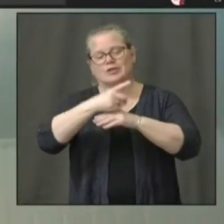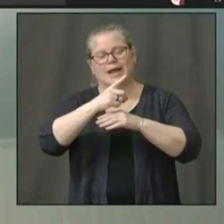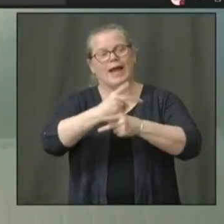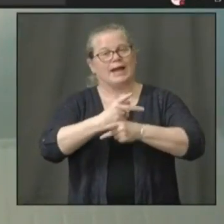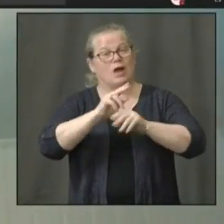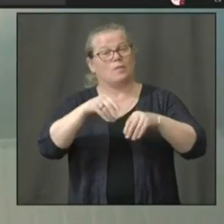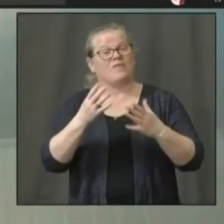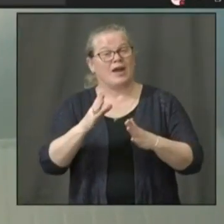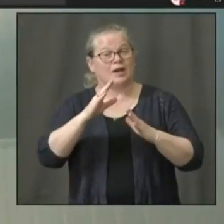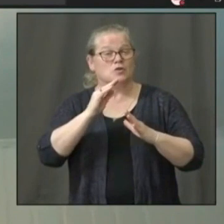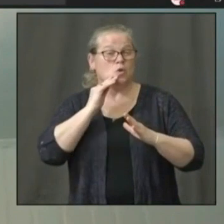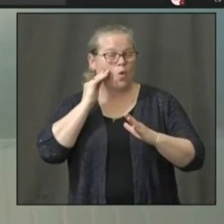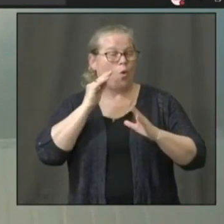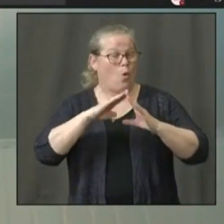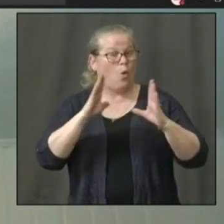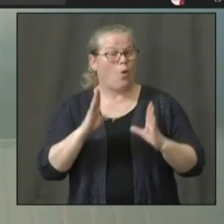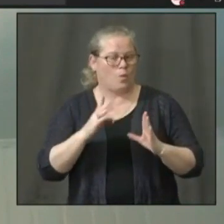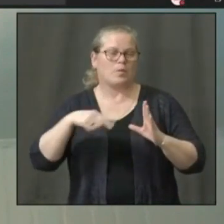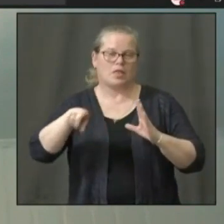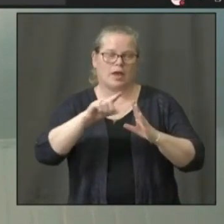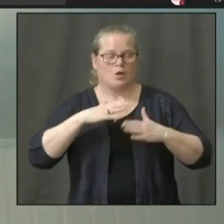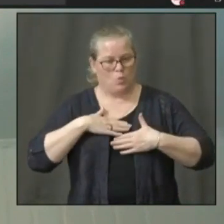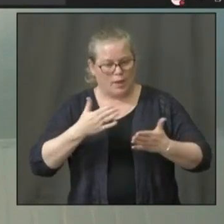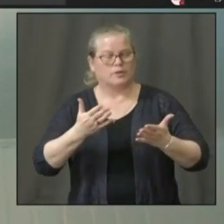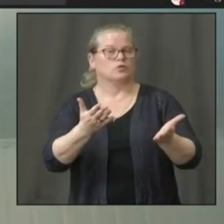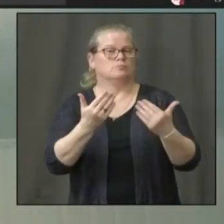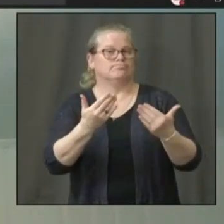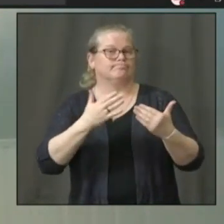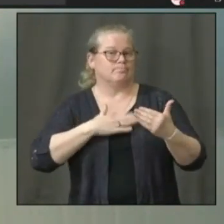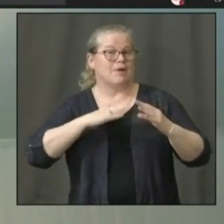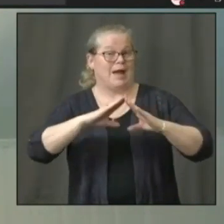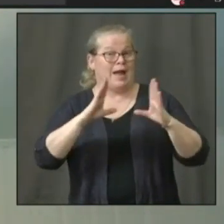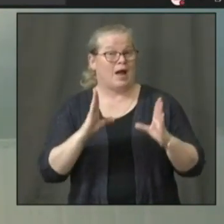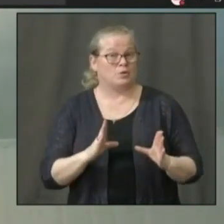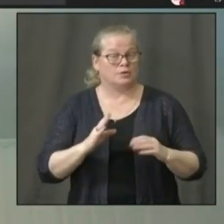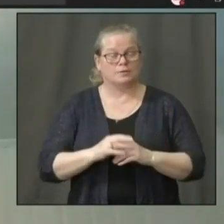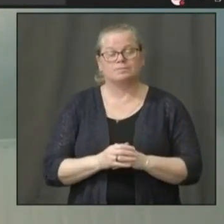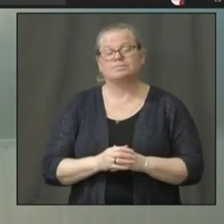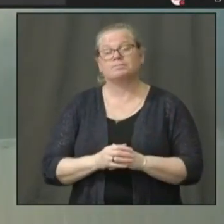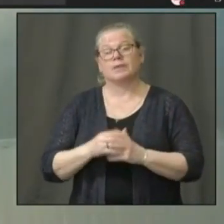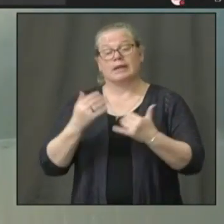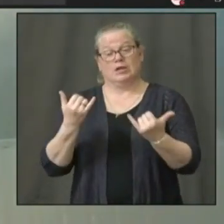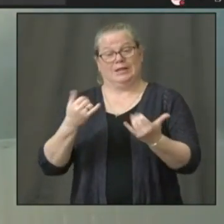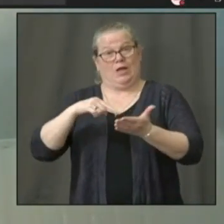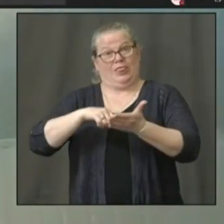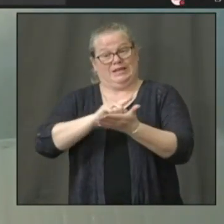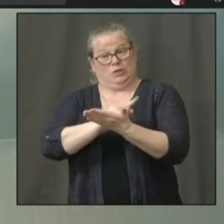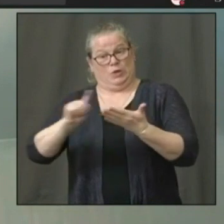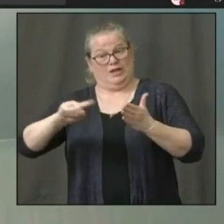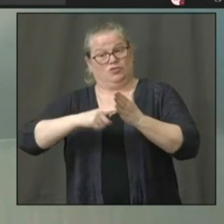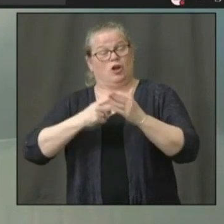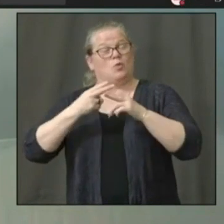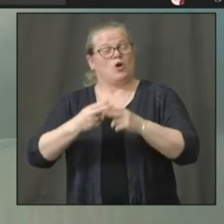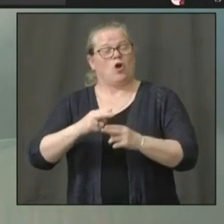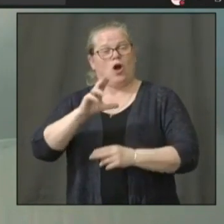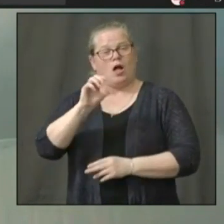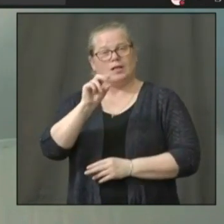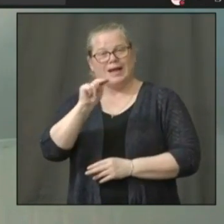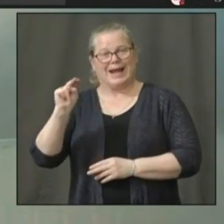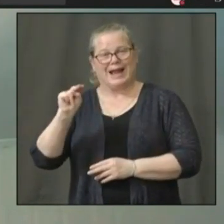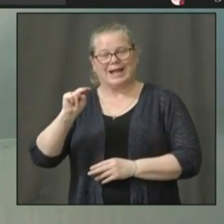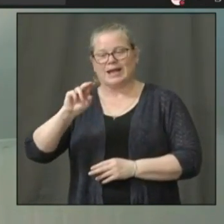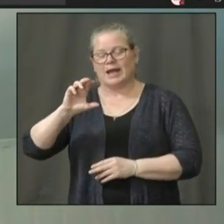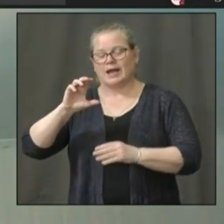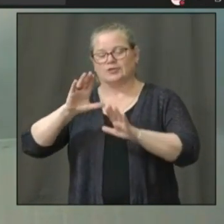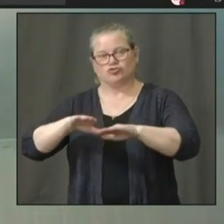The other thing we're doing is starting this week, we're instituting Connecticut Cares for Childcare. Those are specific funds